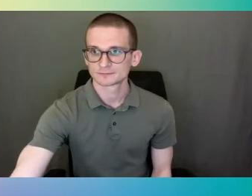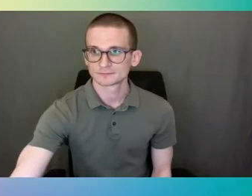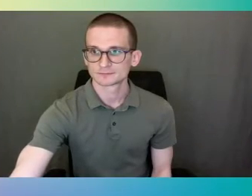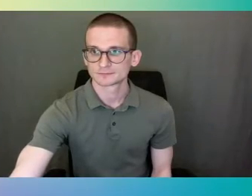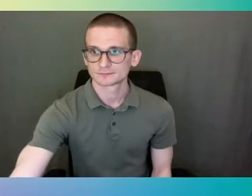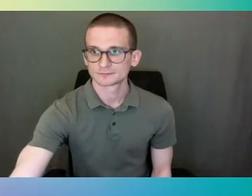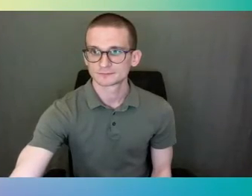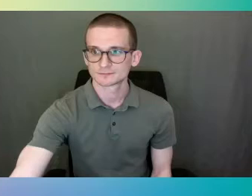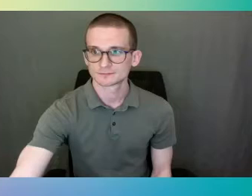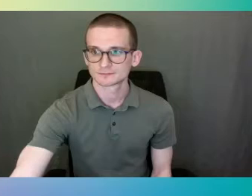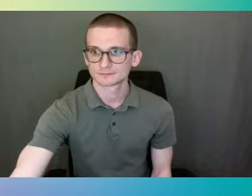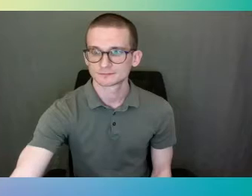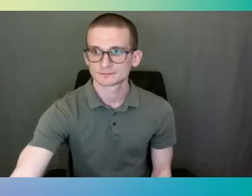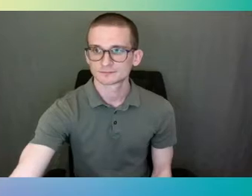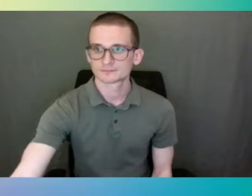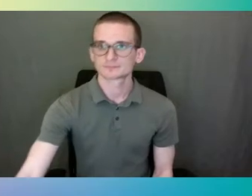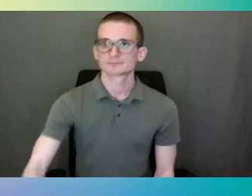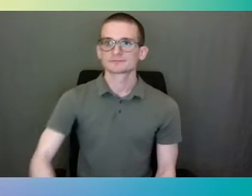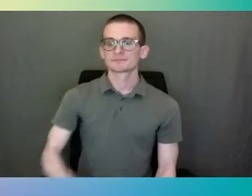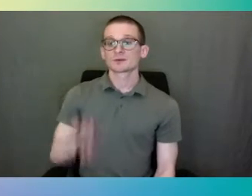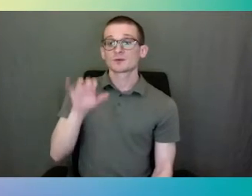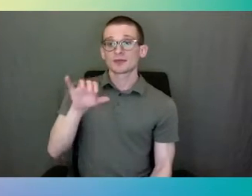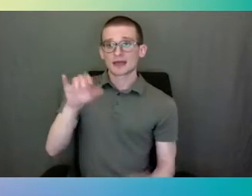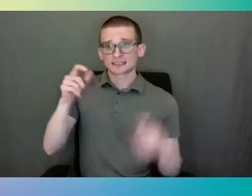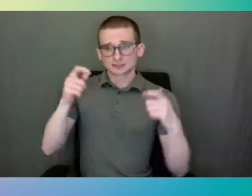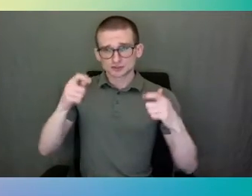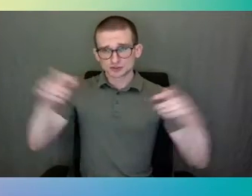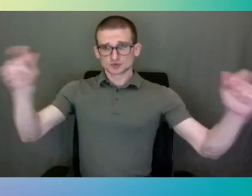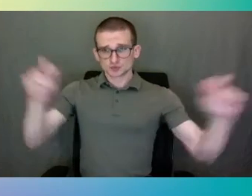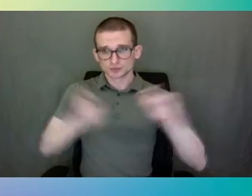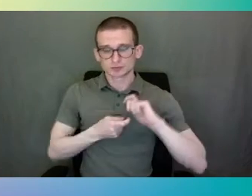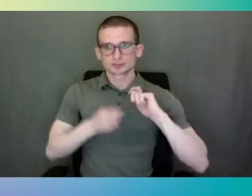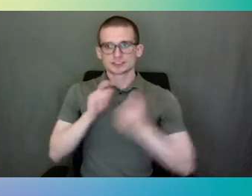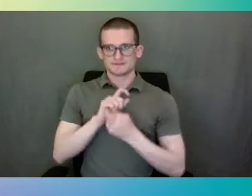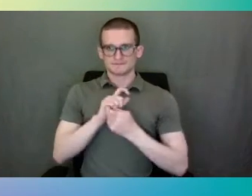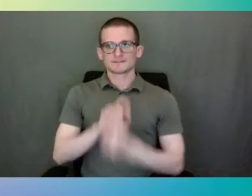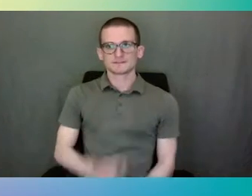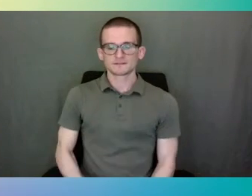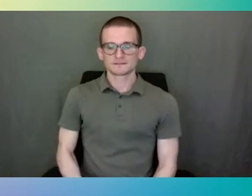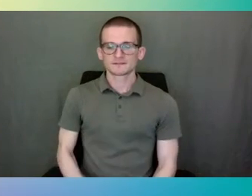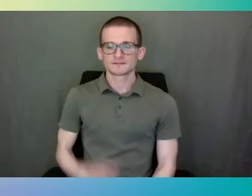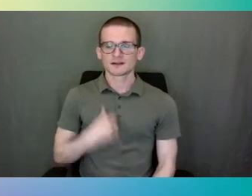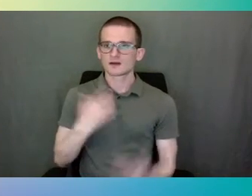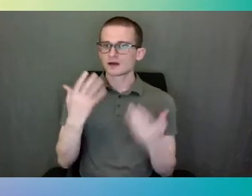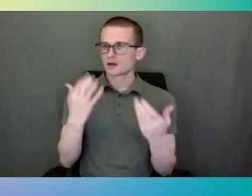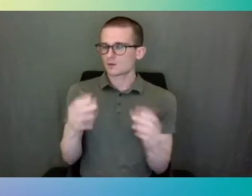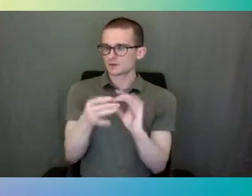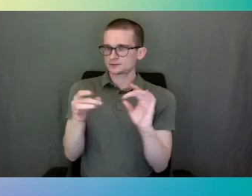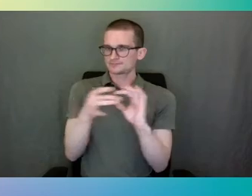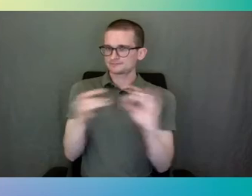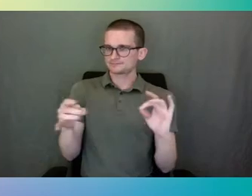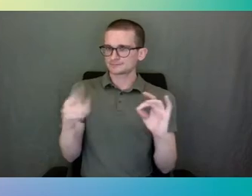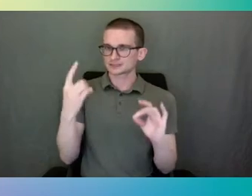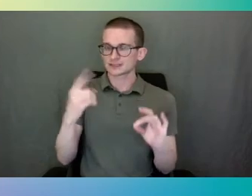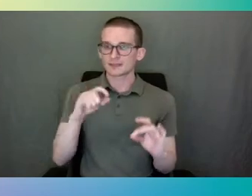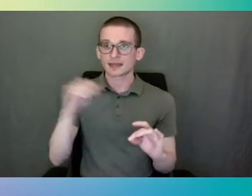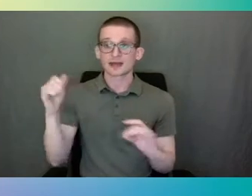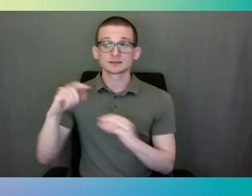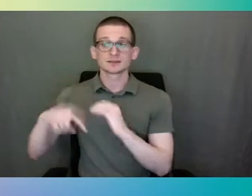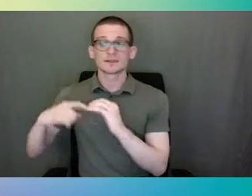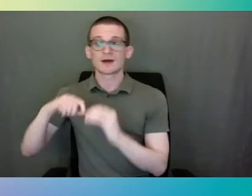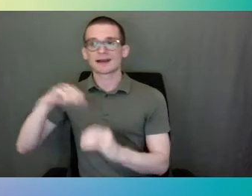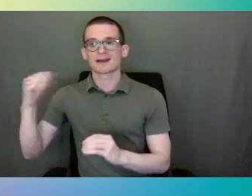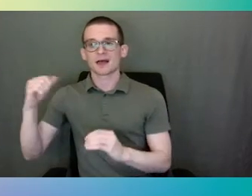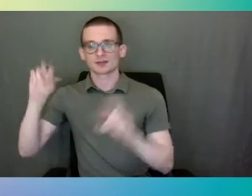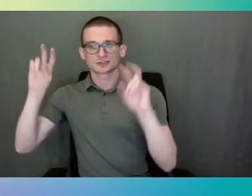So this is a big shift. Now, I want to say one other thing about another topic, masturbation.